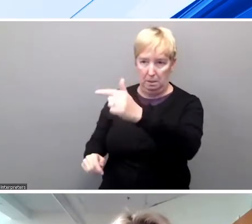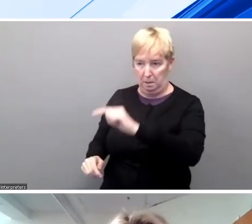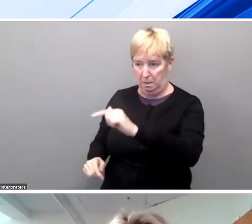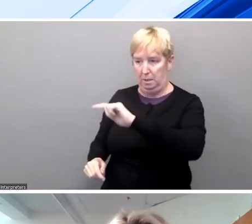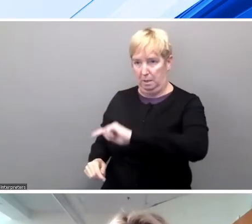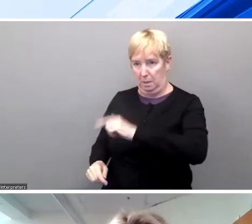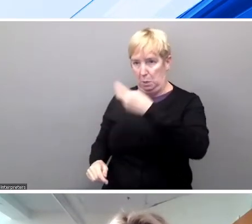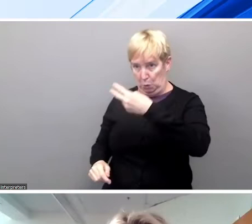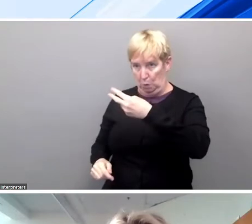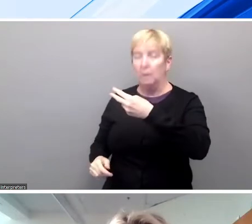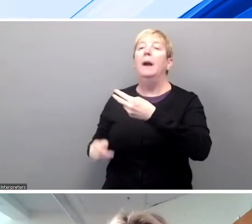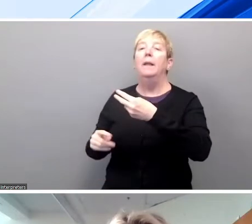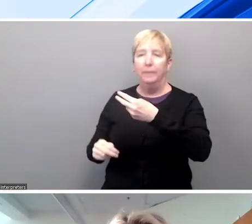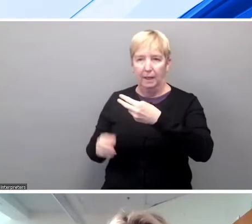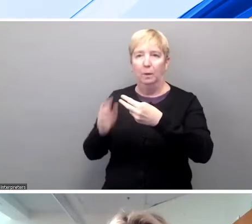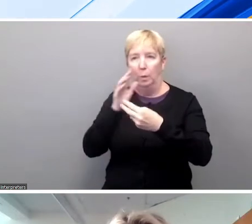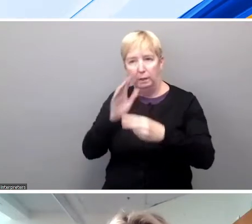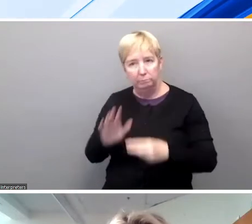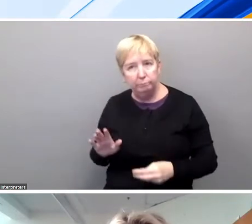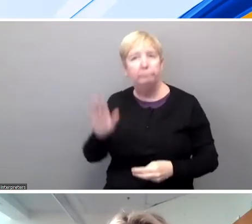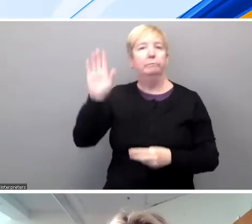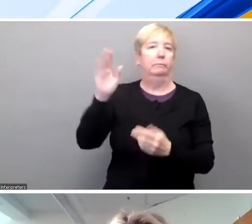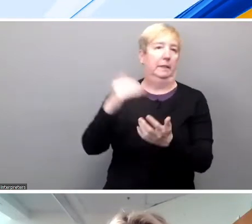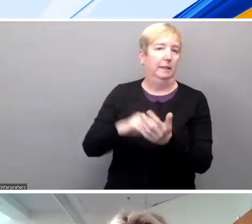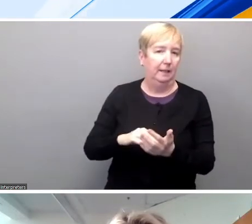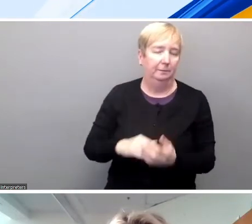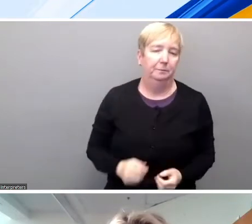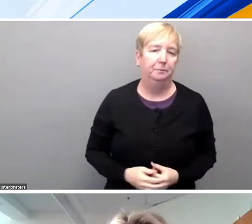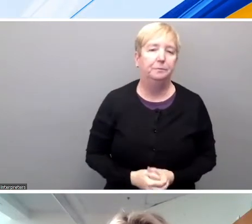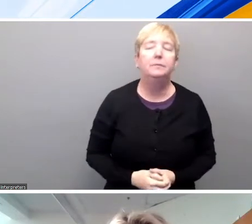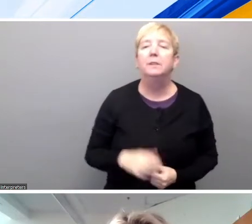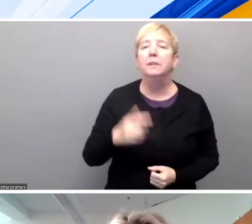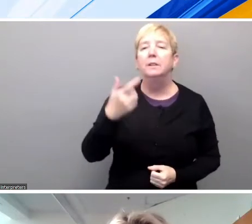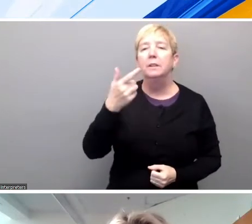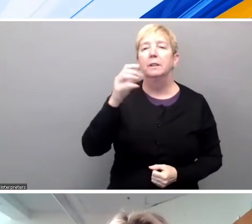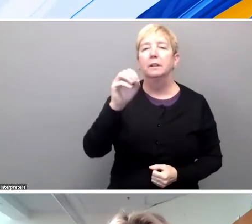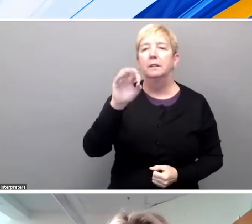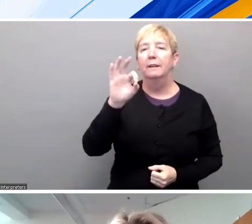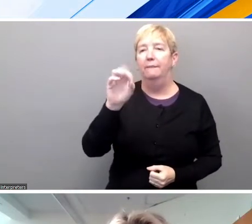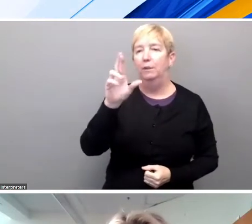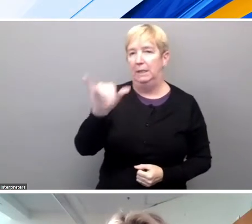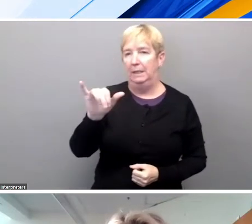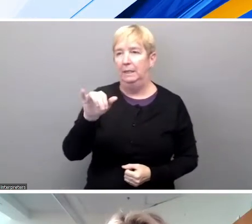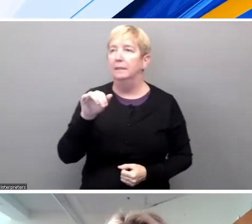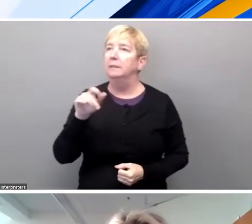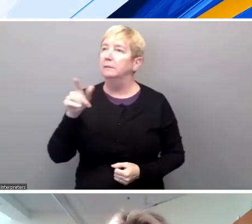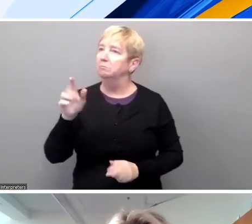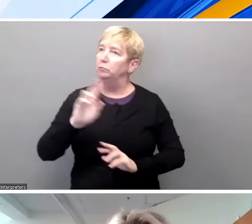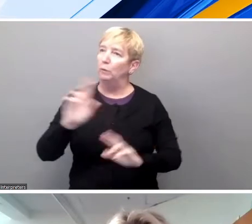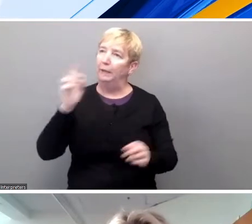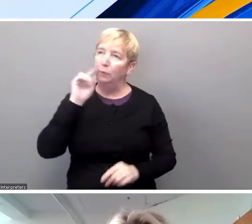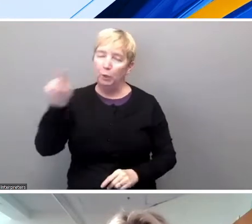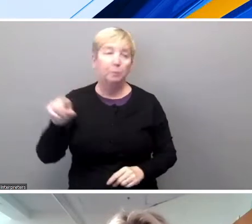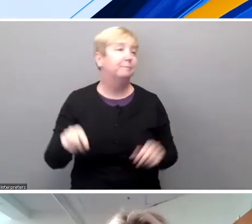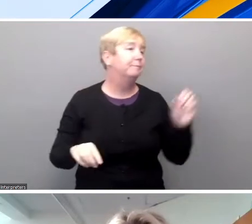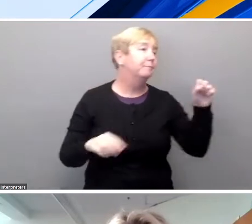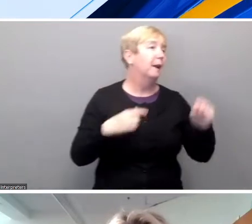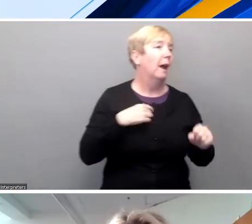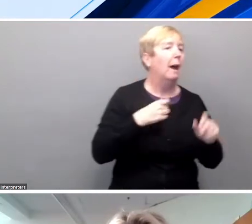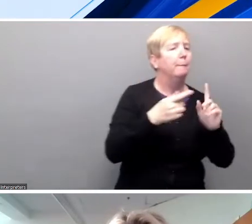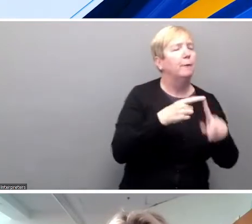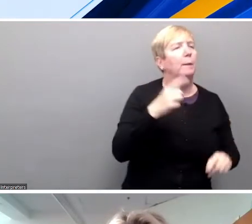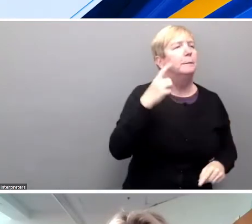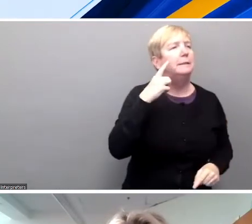to raise their hands once again. So Jeffrey, you are unmuted. Hi, this is Jeff Plant from the Silver City